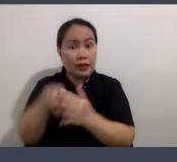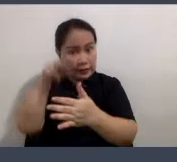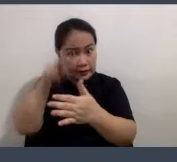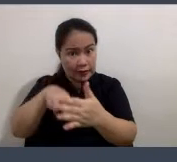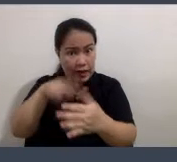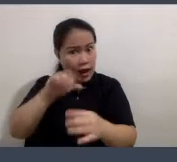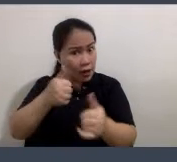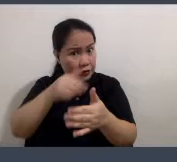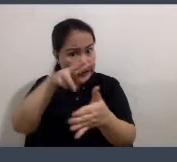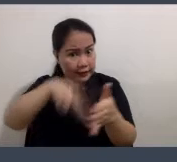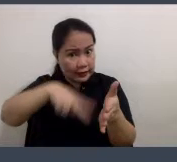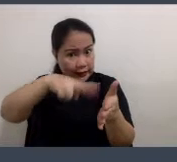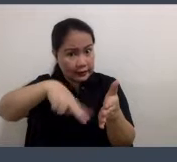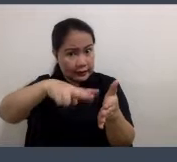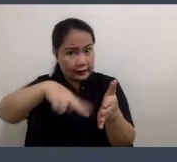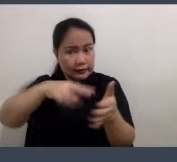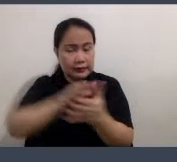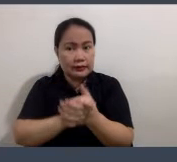the